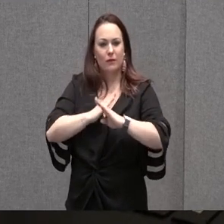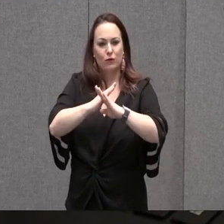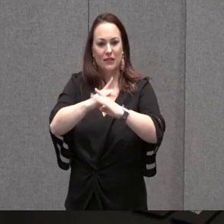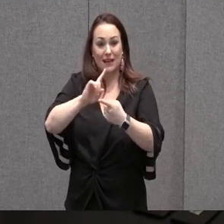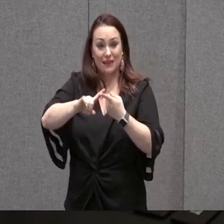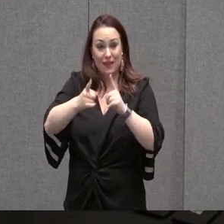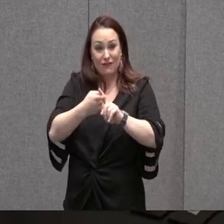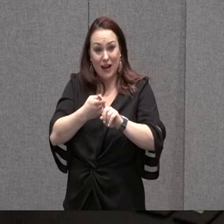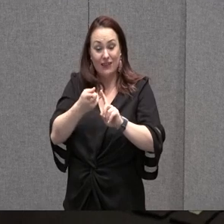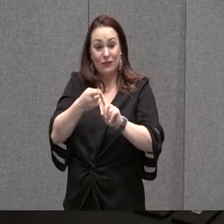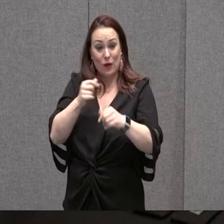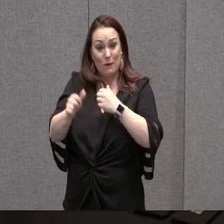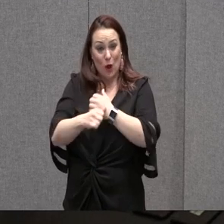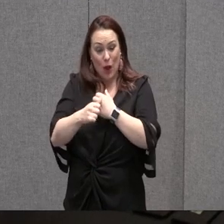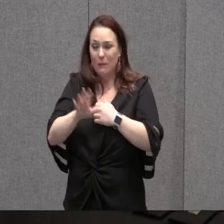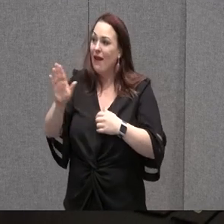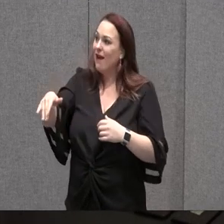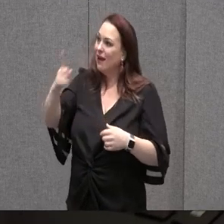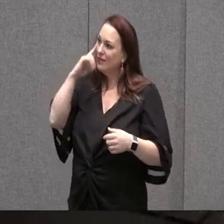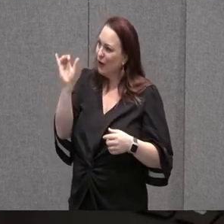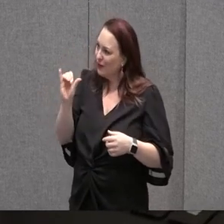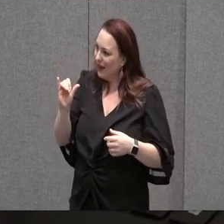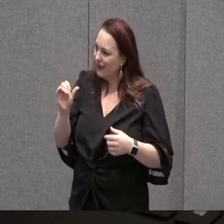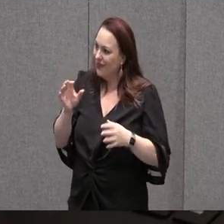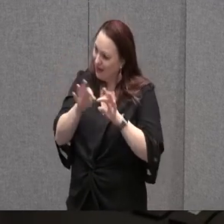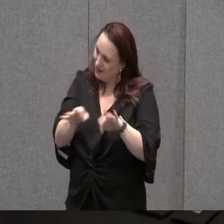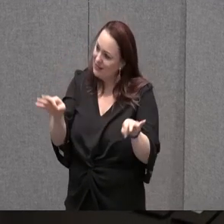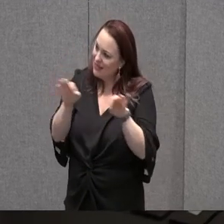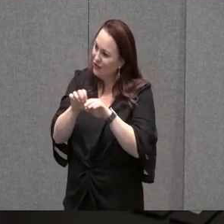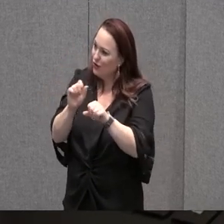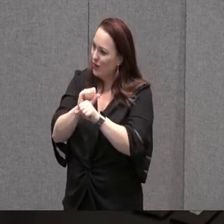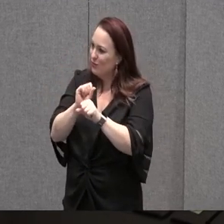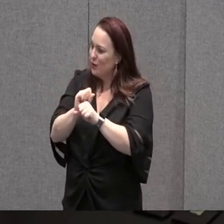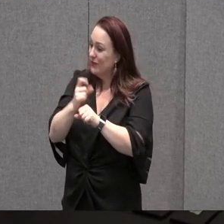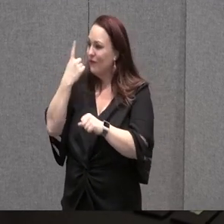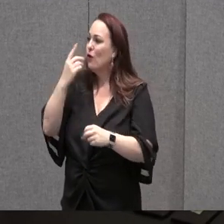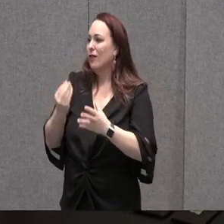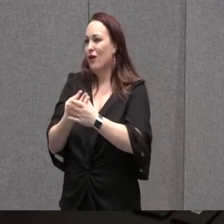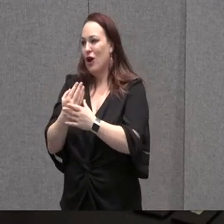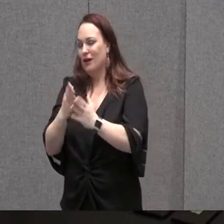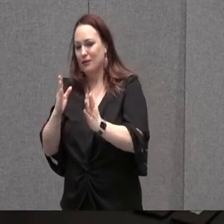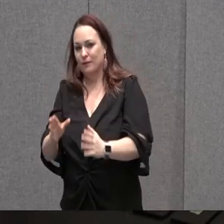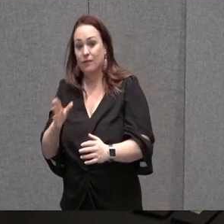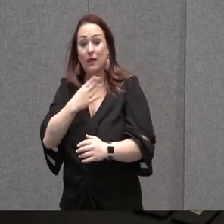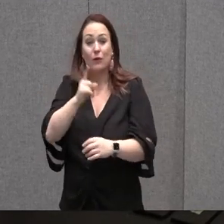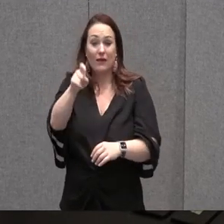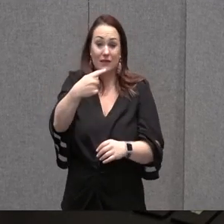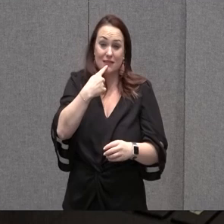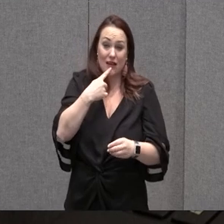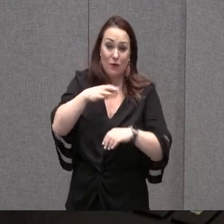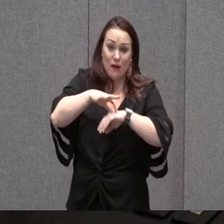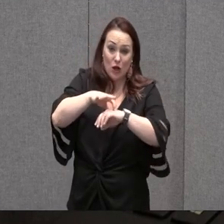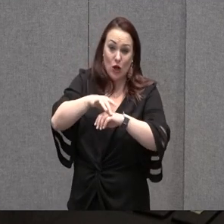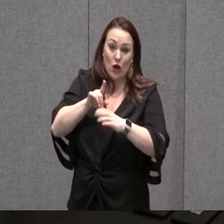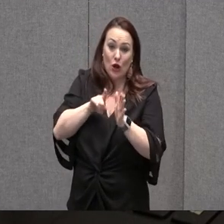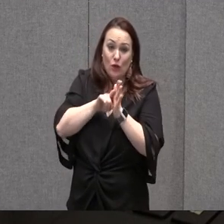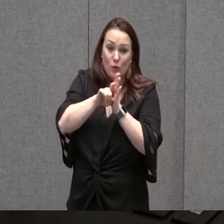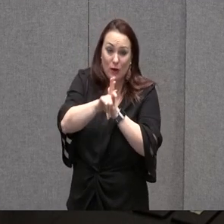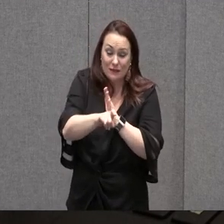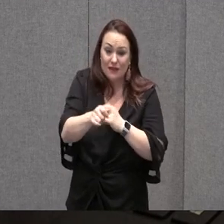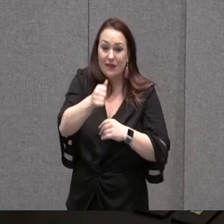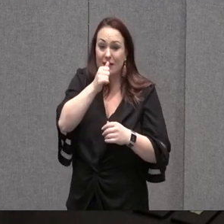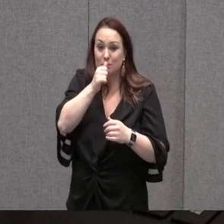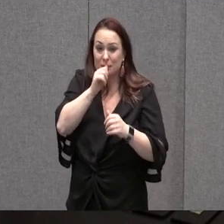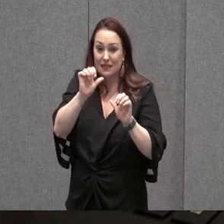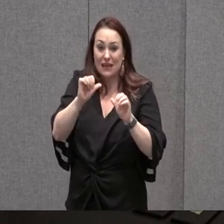the essential employees of the garden. And we've got to tell you about earthworms. They're like secret agents of the